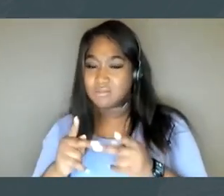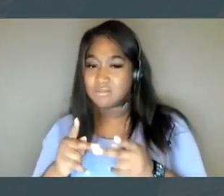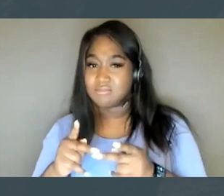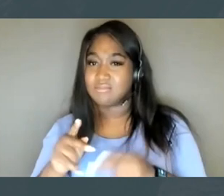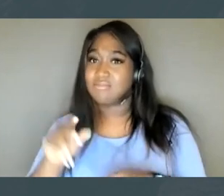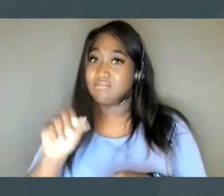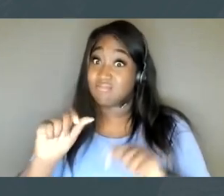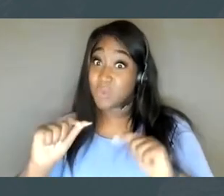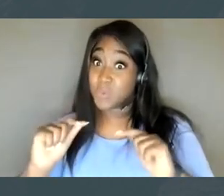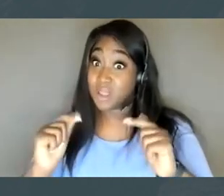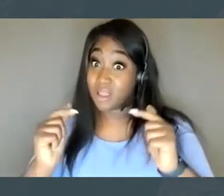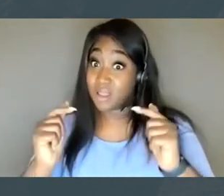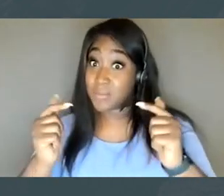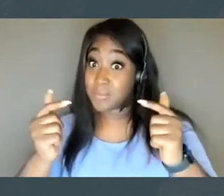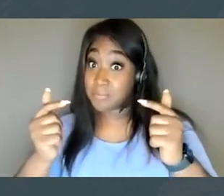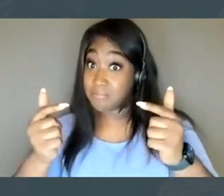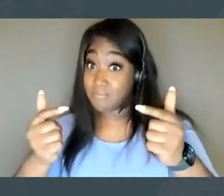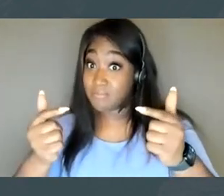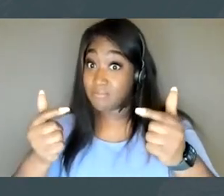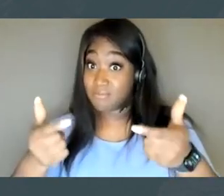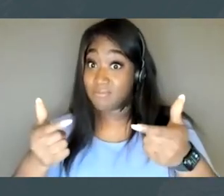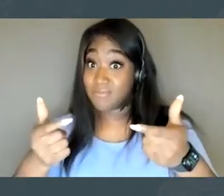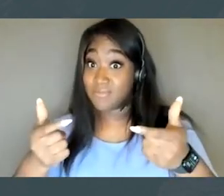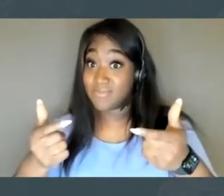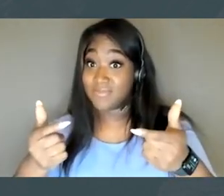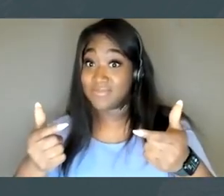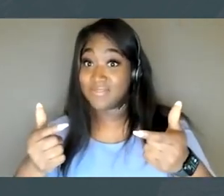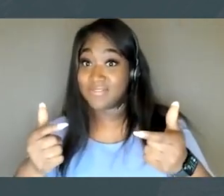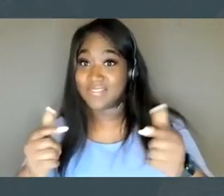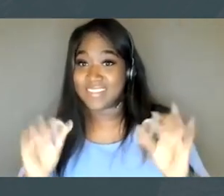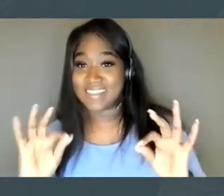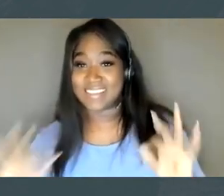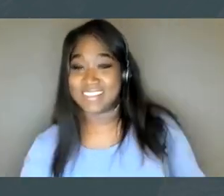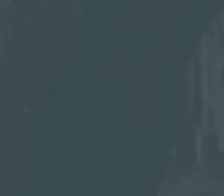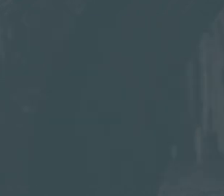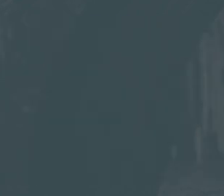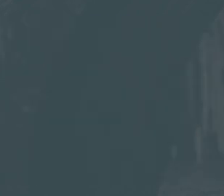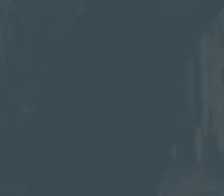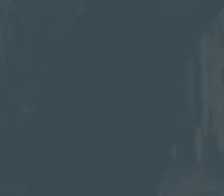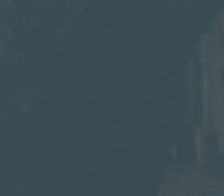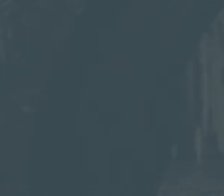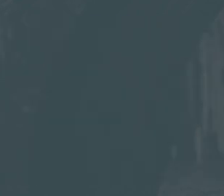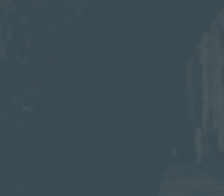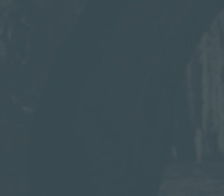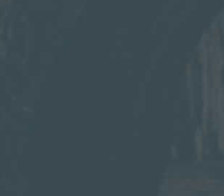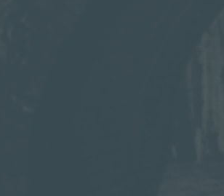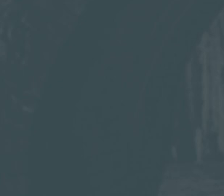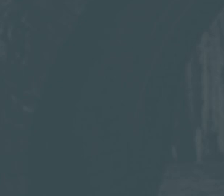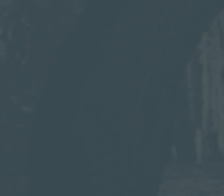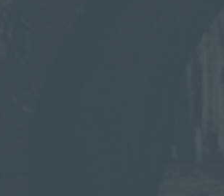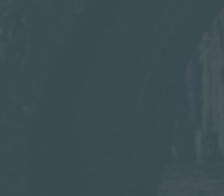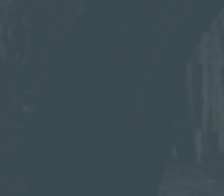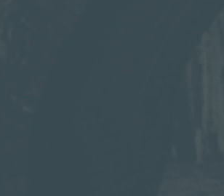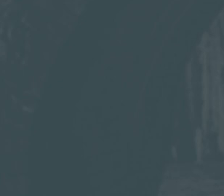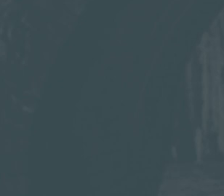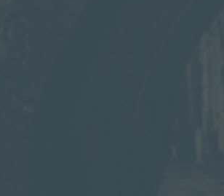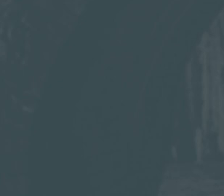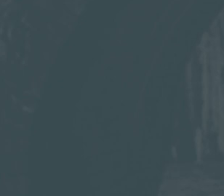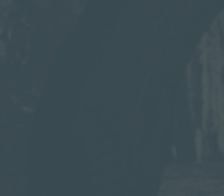it's just interesting. I mean, even as they're so specifically, you know, Kincaid, Patterson, Rathwaite,